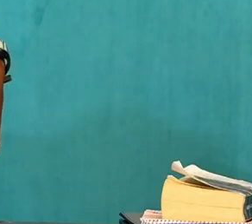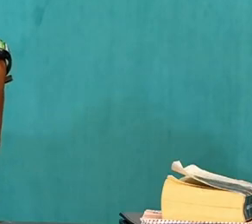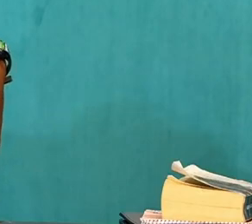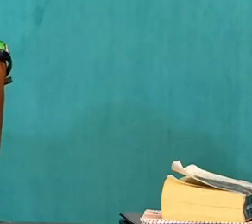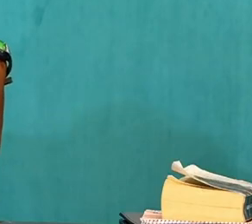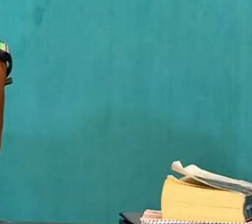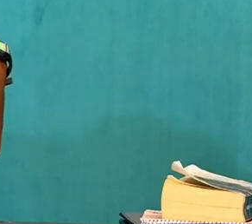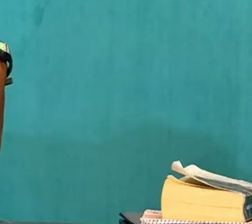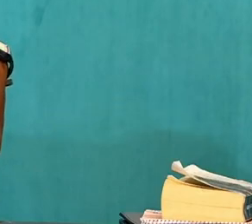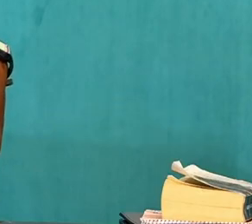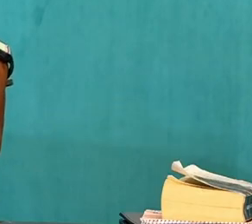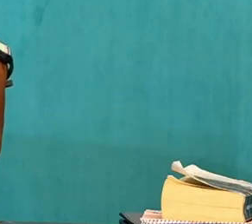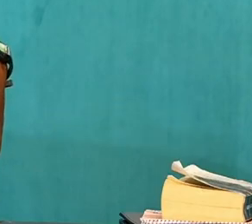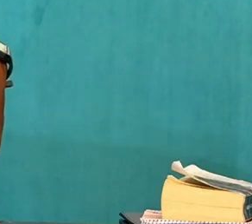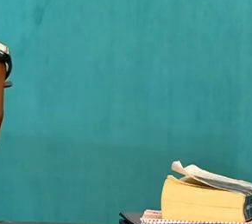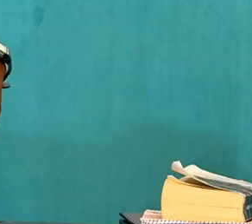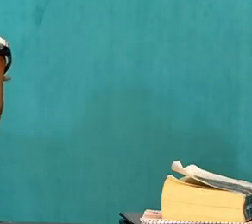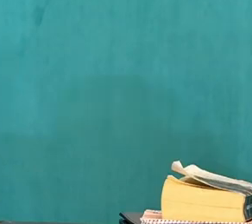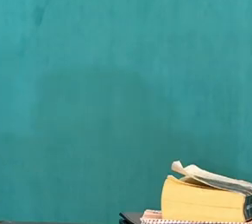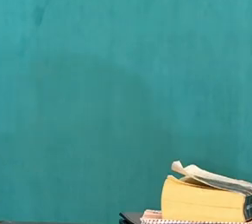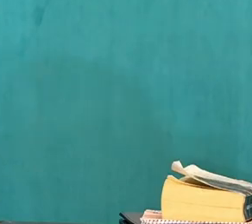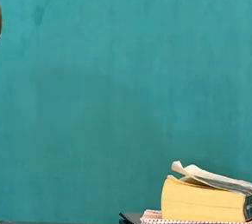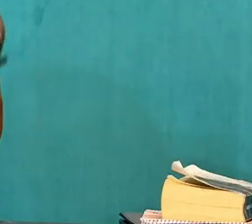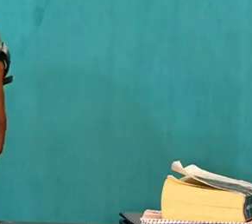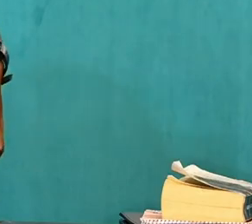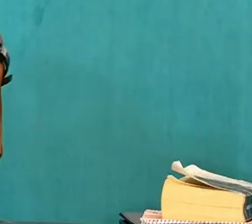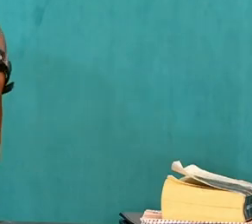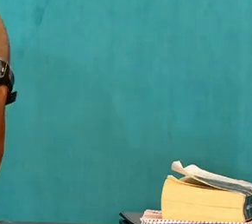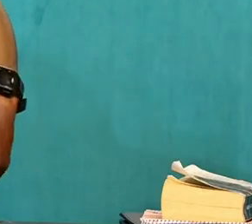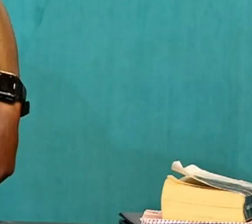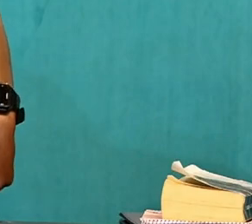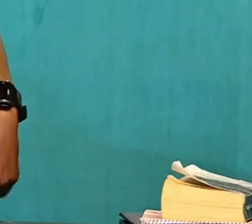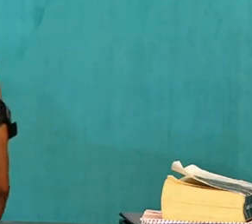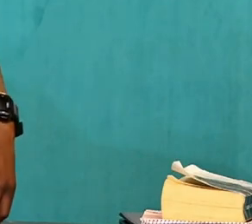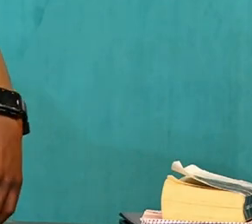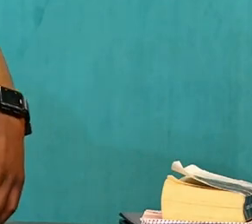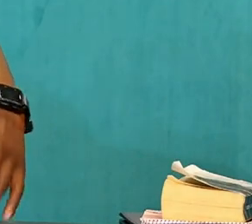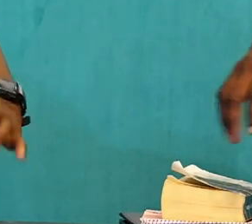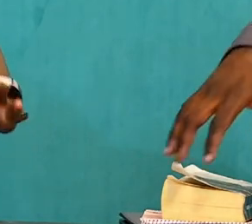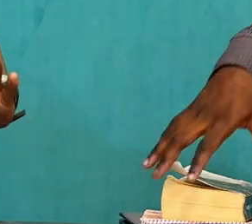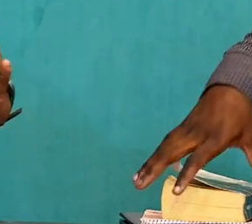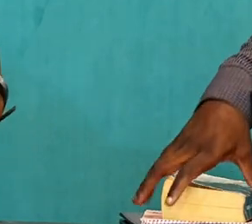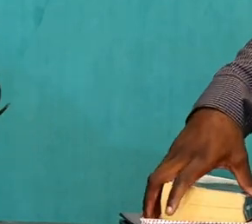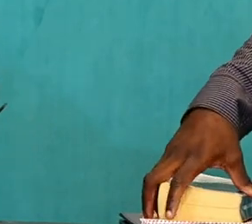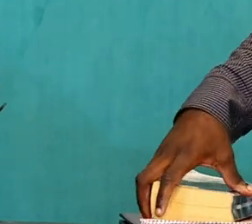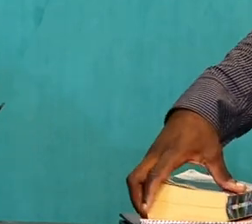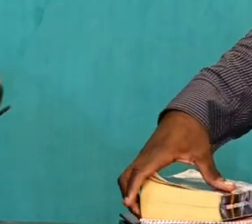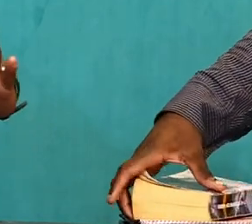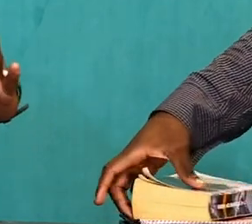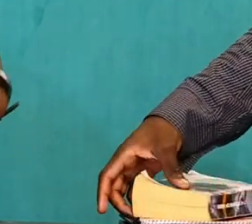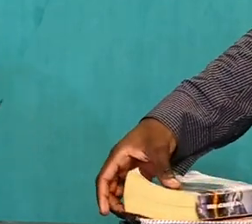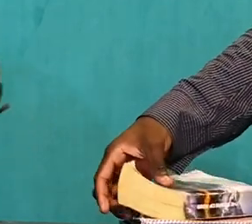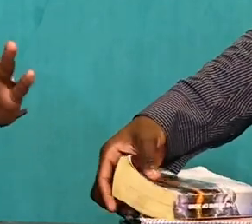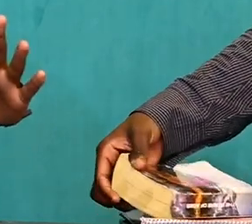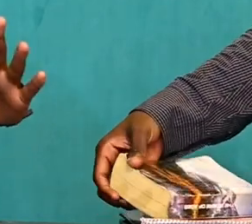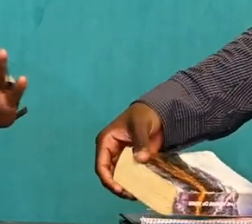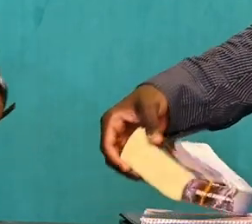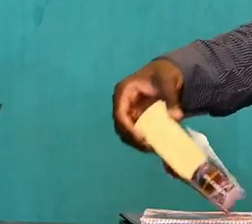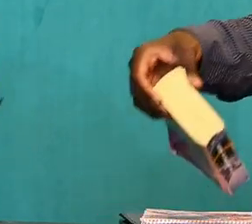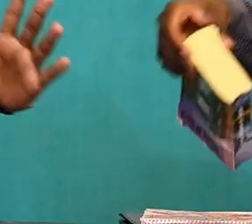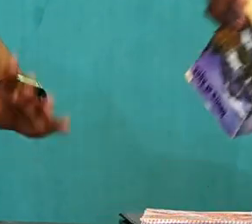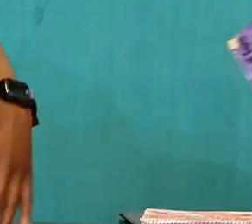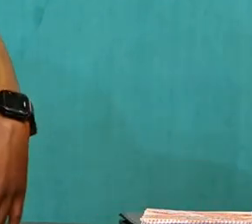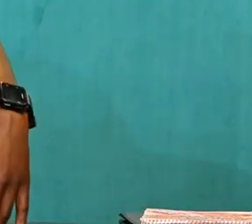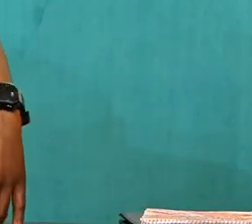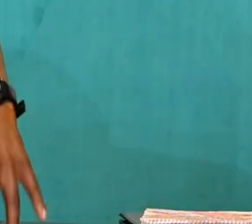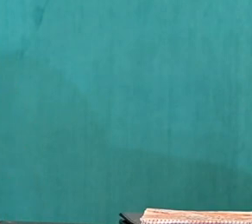pray, amen. Amen. So, ladies and gentlemen, today we are going to be learning all about the human nature.